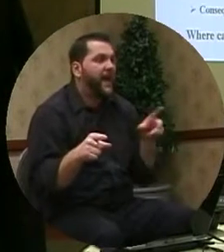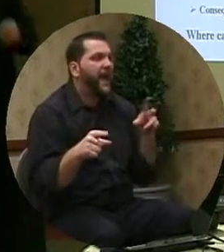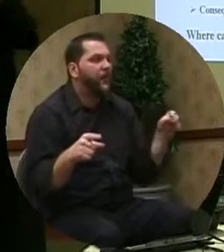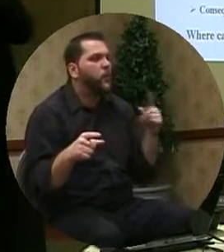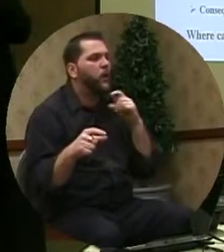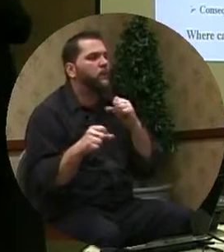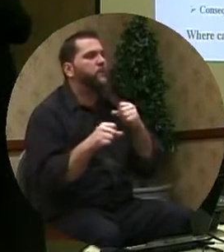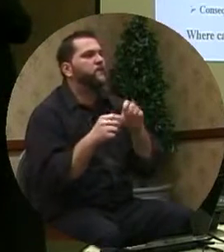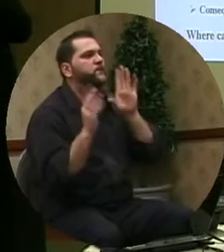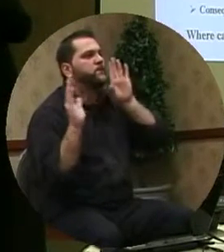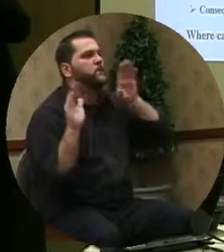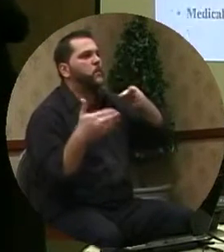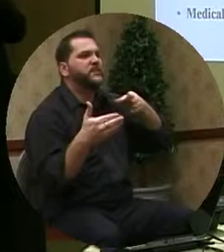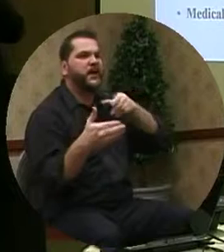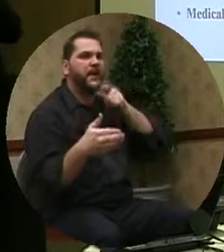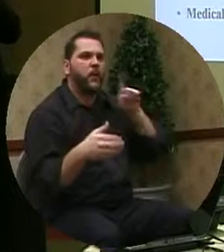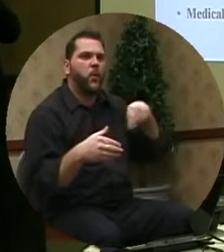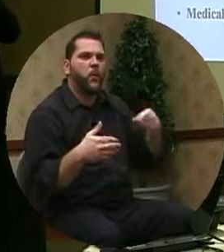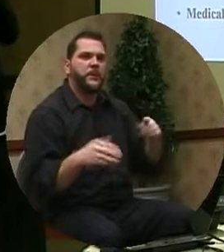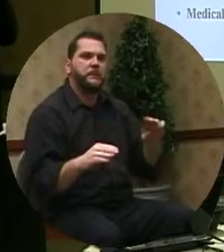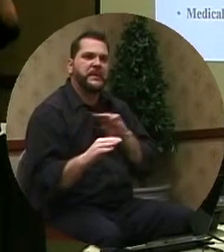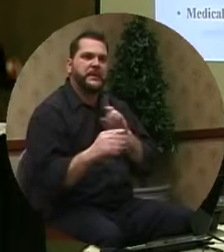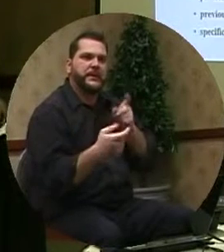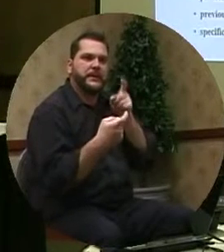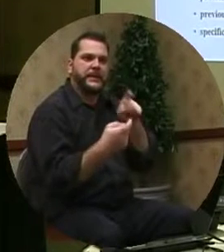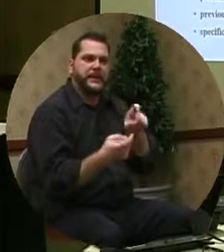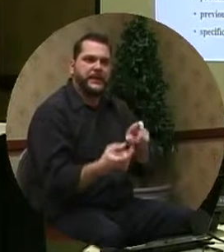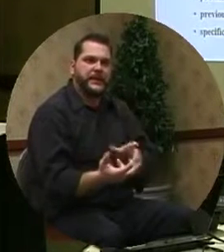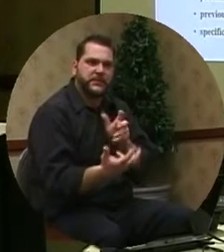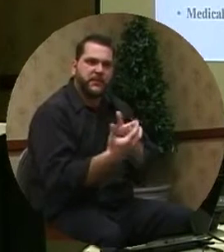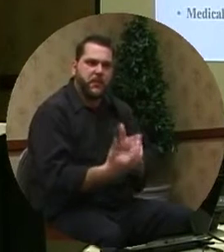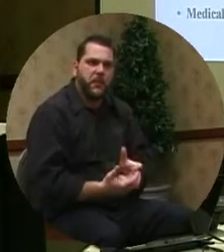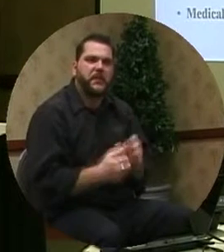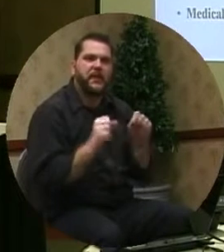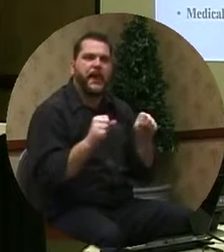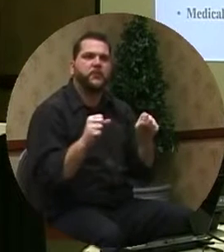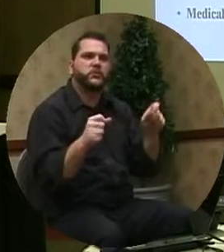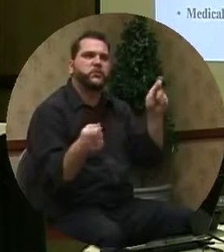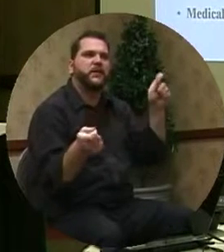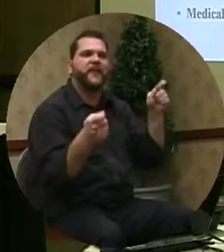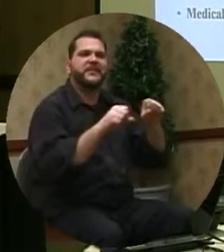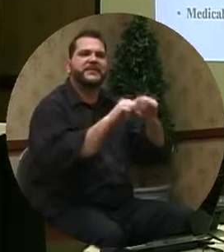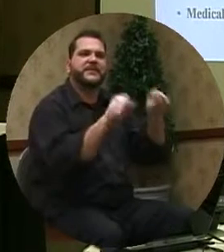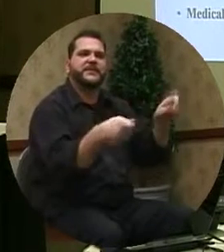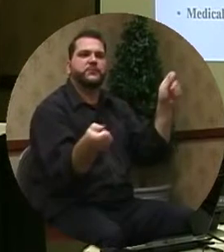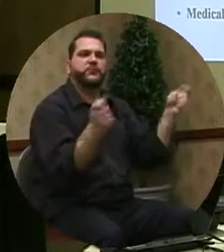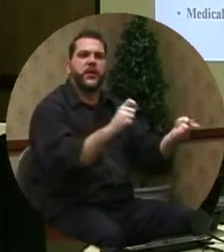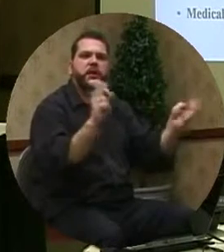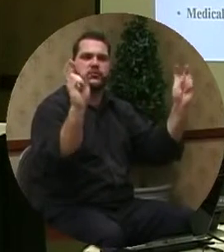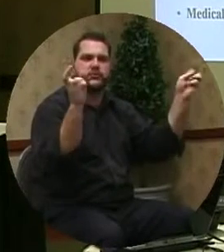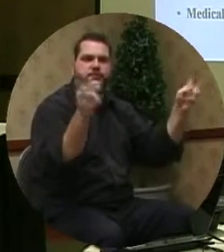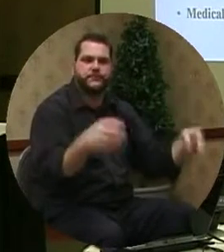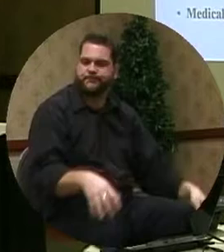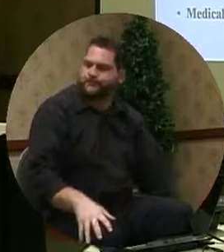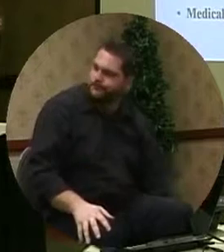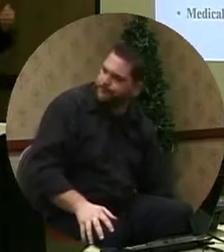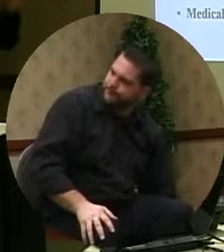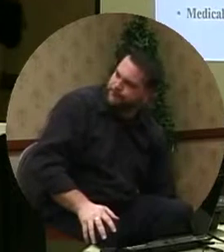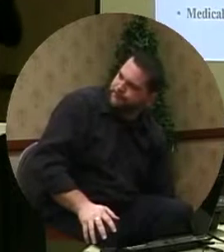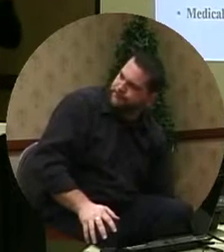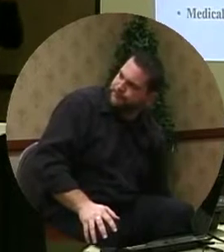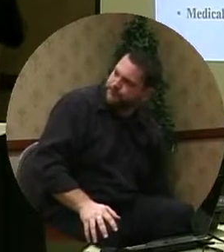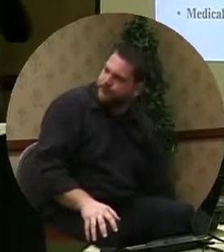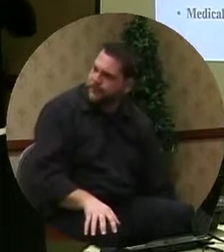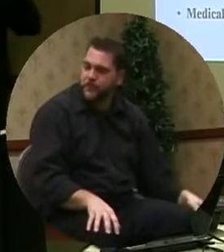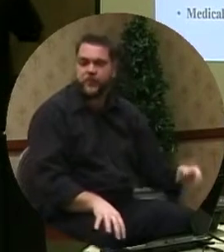needs. Okay. When you look at going through sources of information, when you get